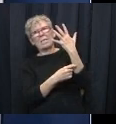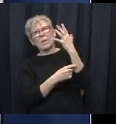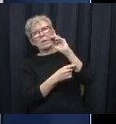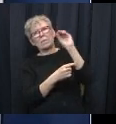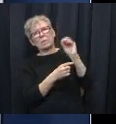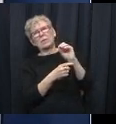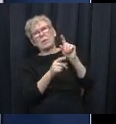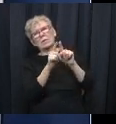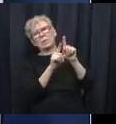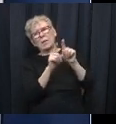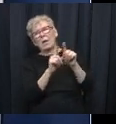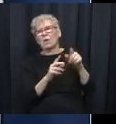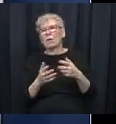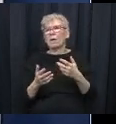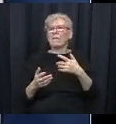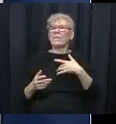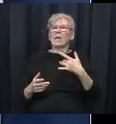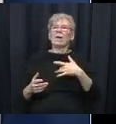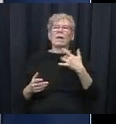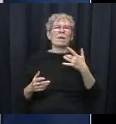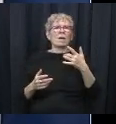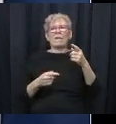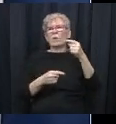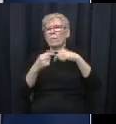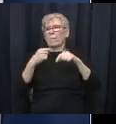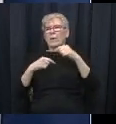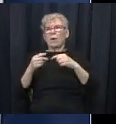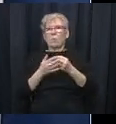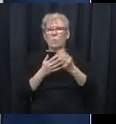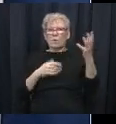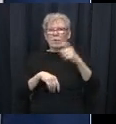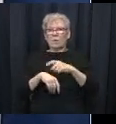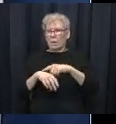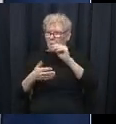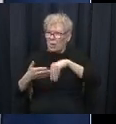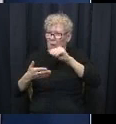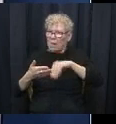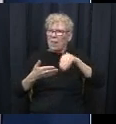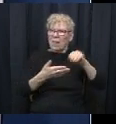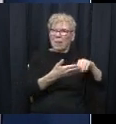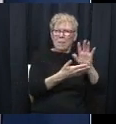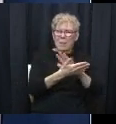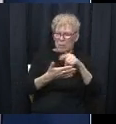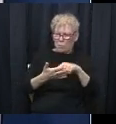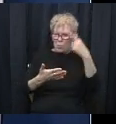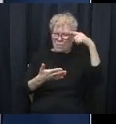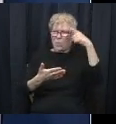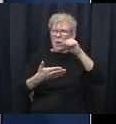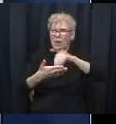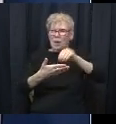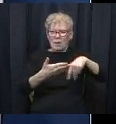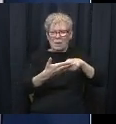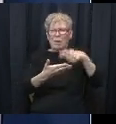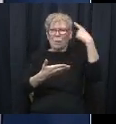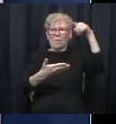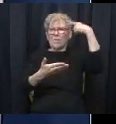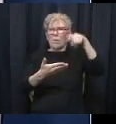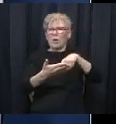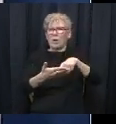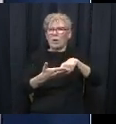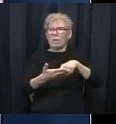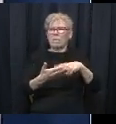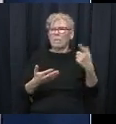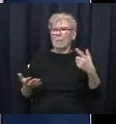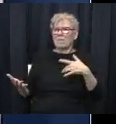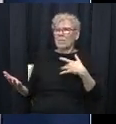spent was a little bit, their whole effort becomes moot because things change. Can we